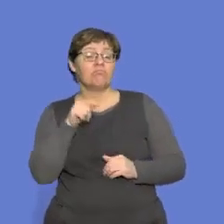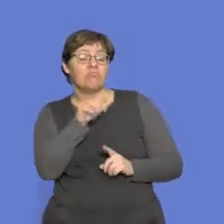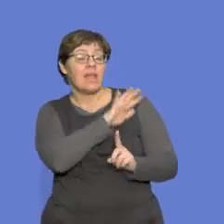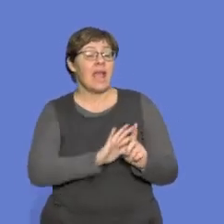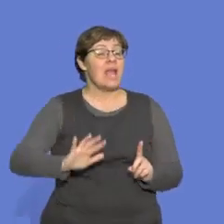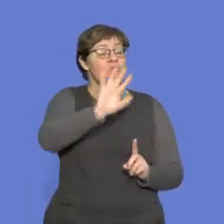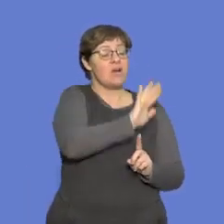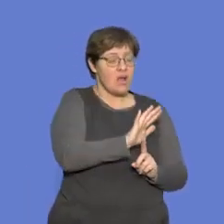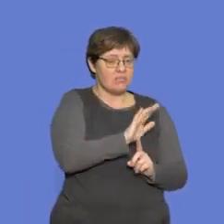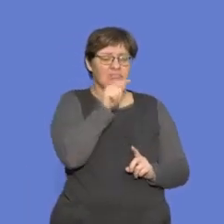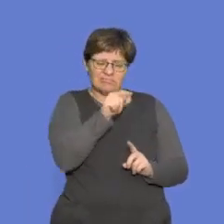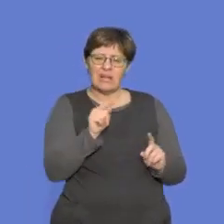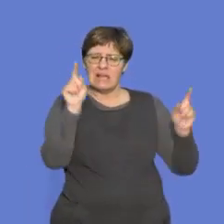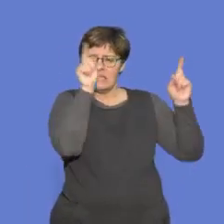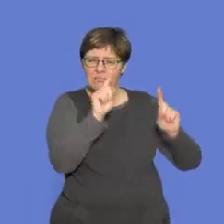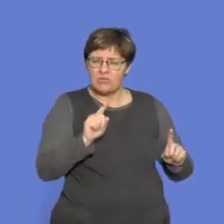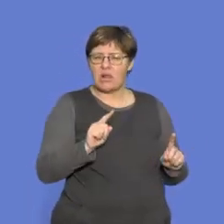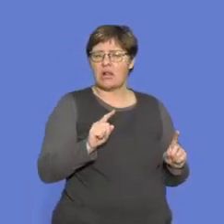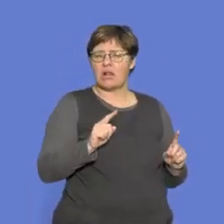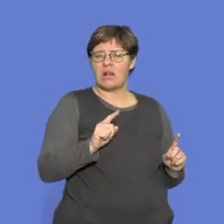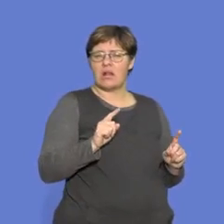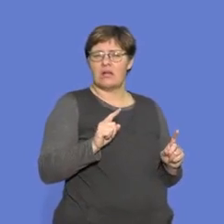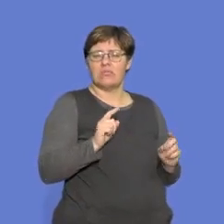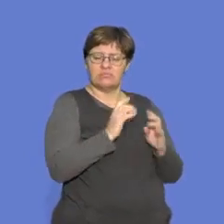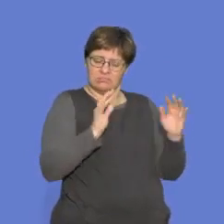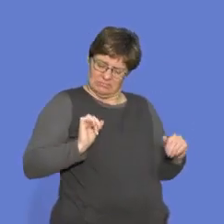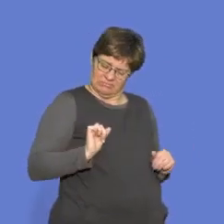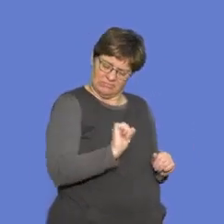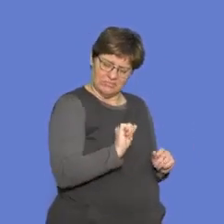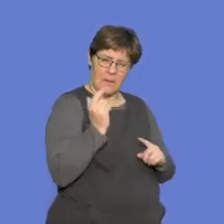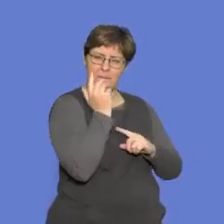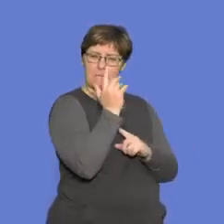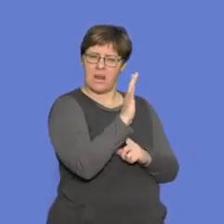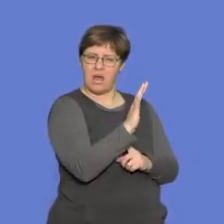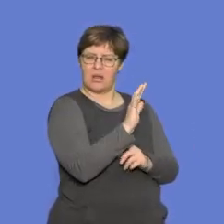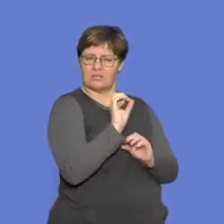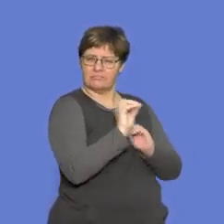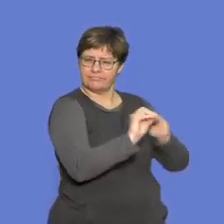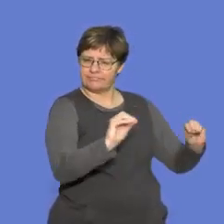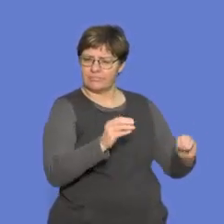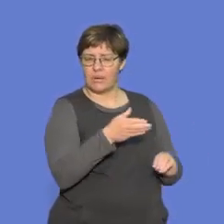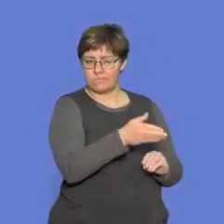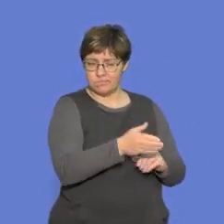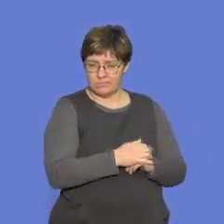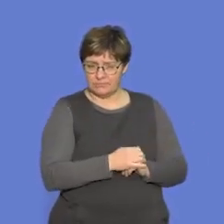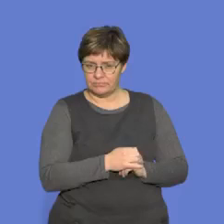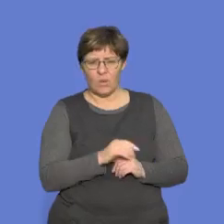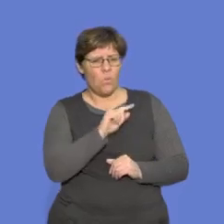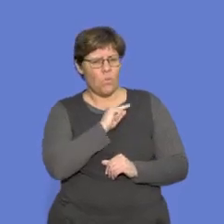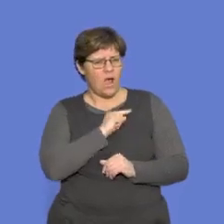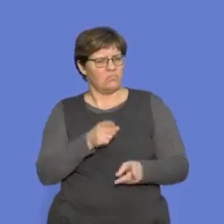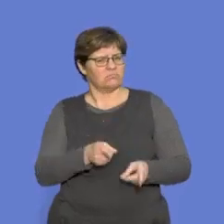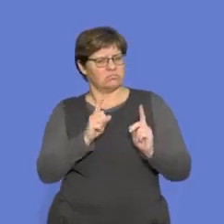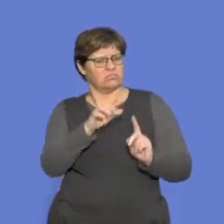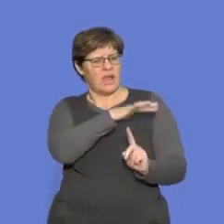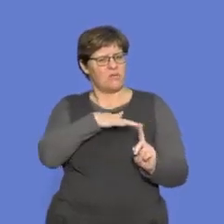with especially a high number of endemic plant species. So why do we recognize these as hotspots?